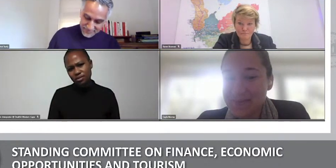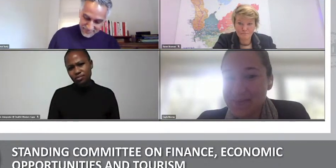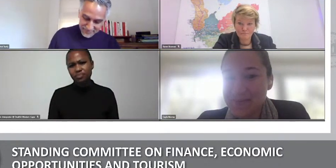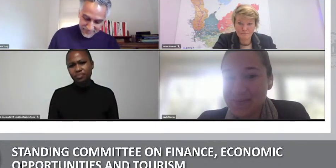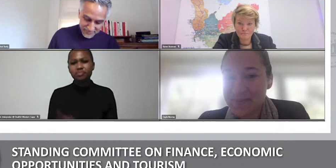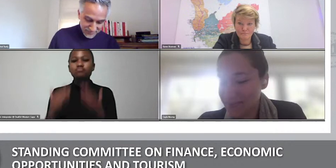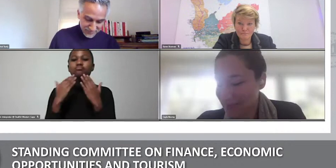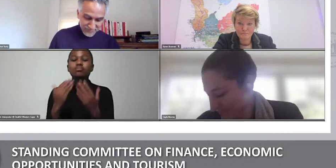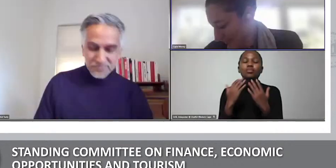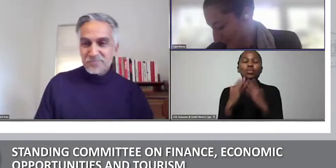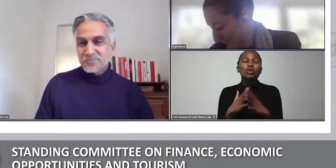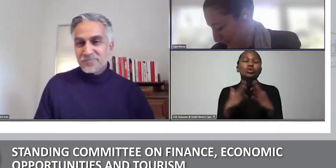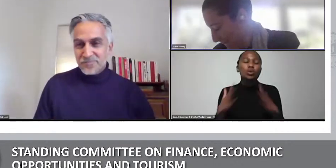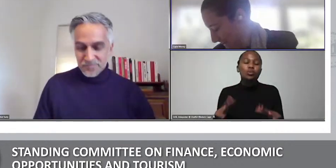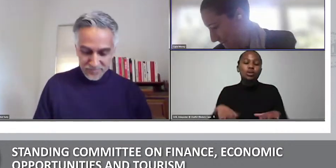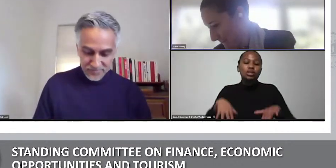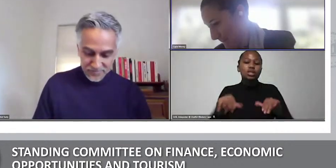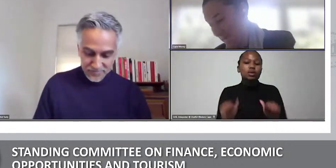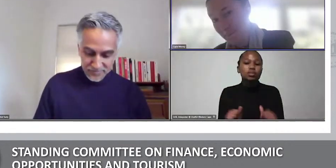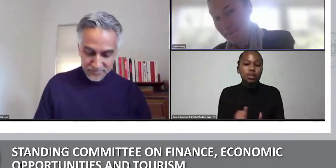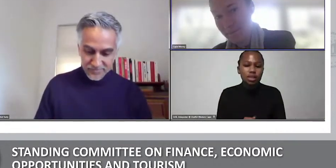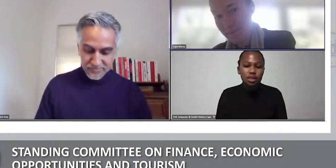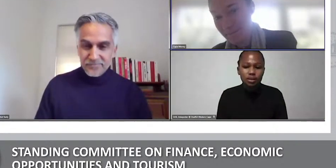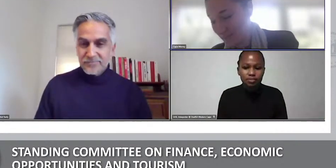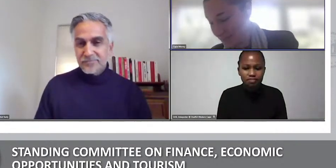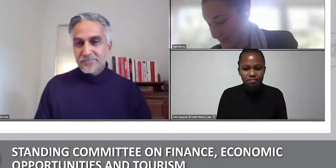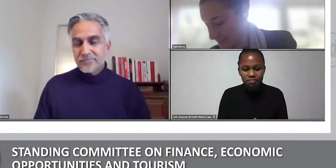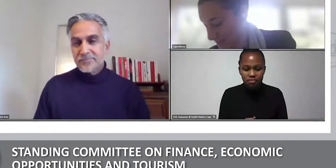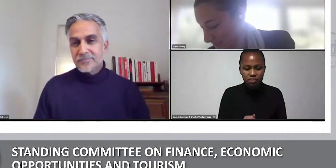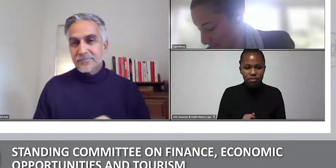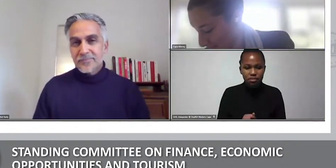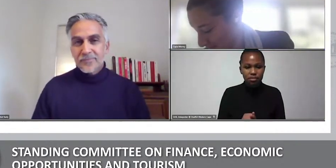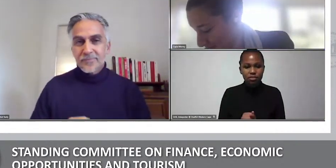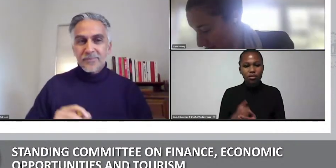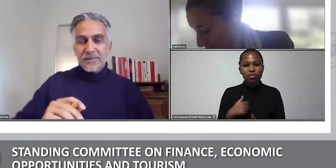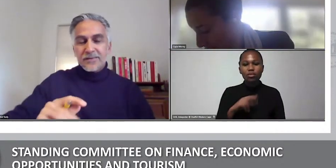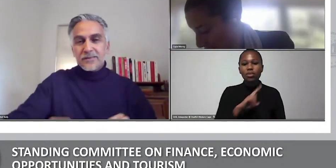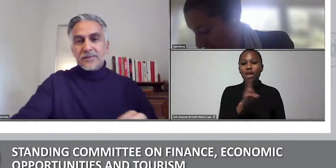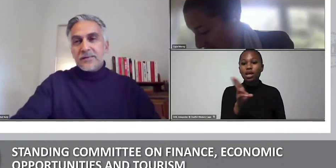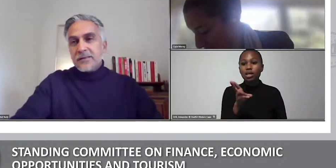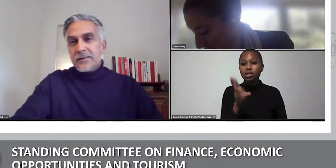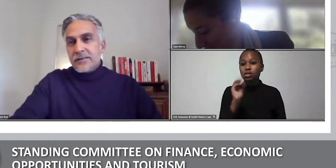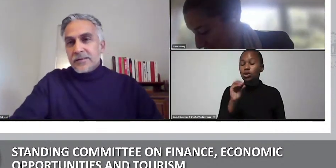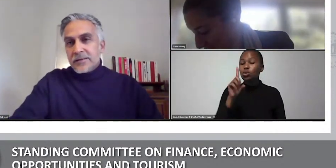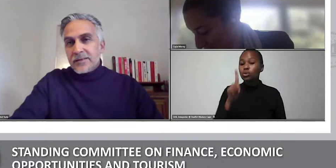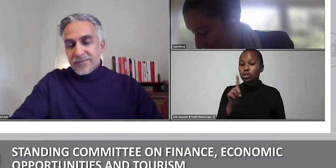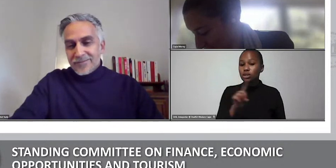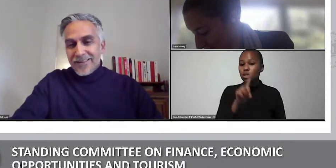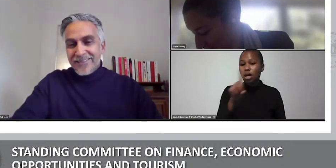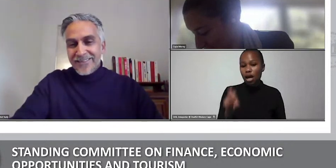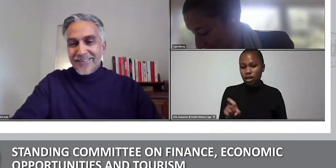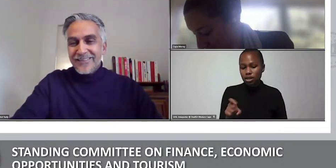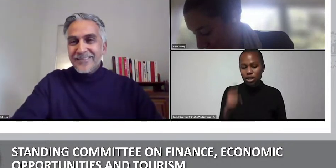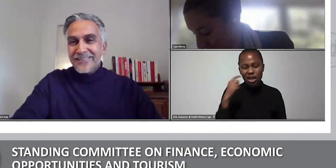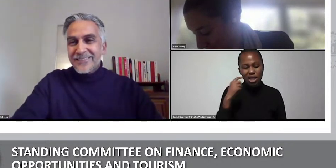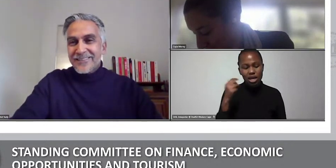Chair. Just to latch on to what the acting HOD asked, you know, I think he read my mind.